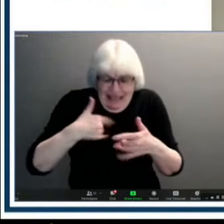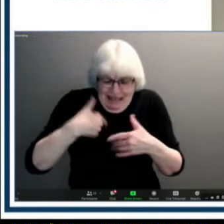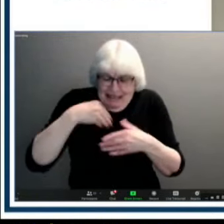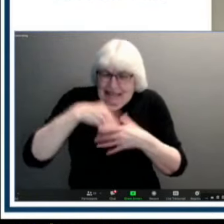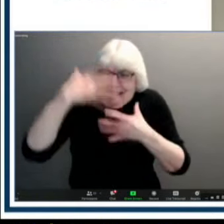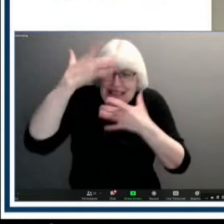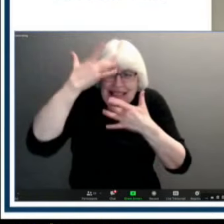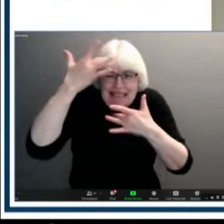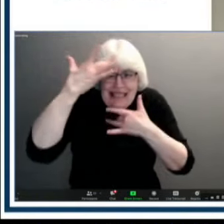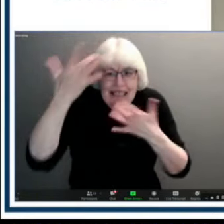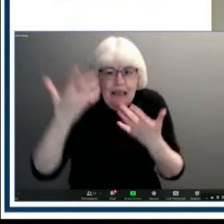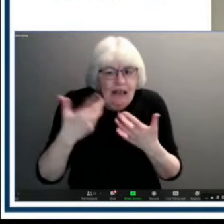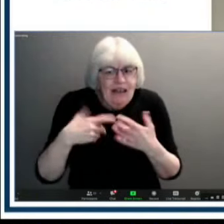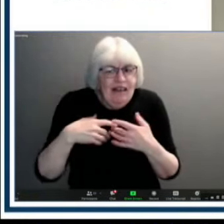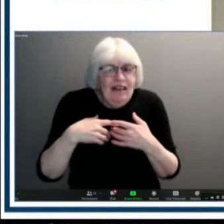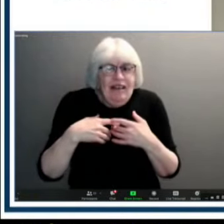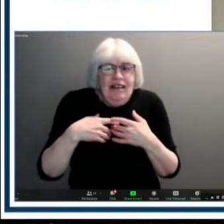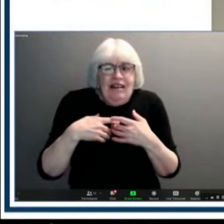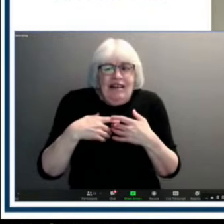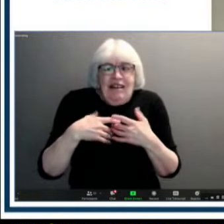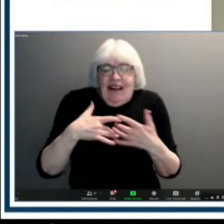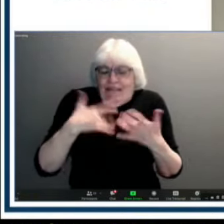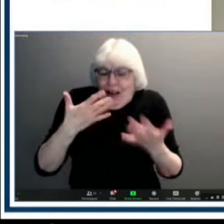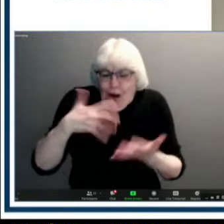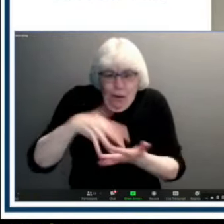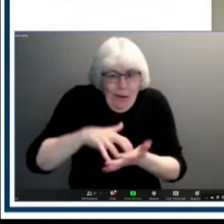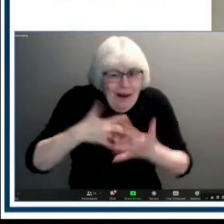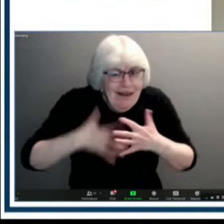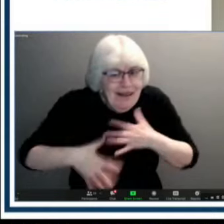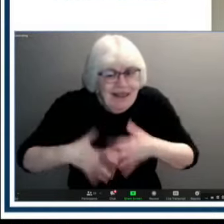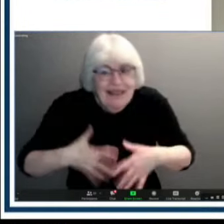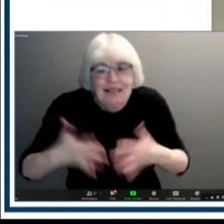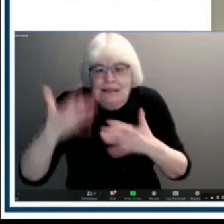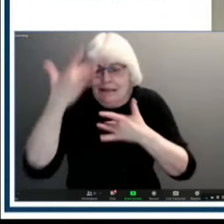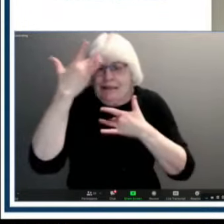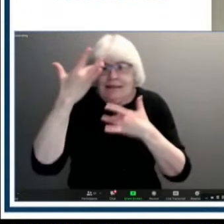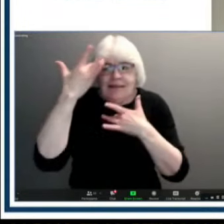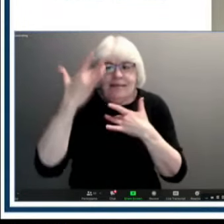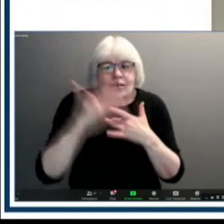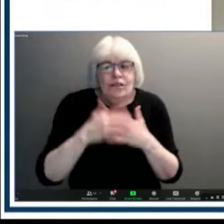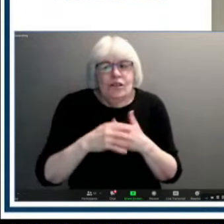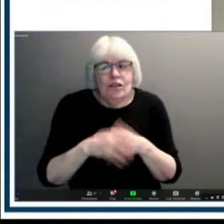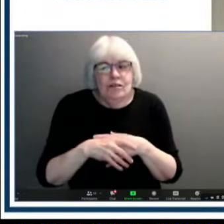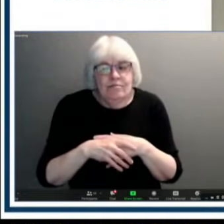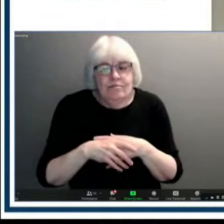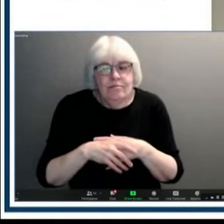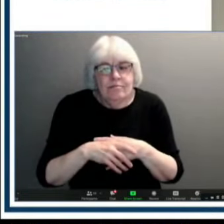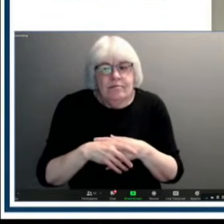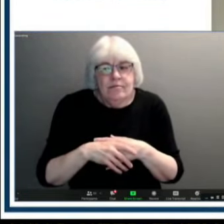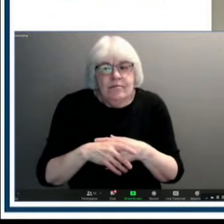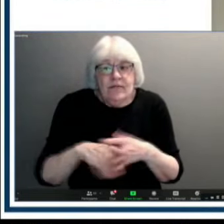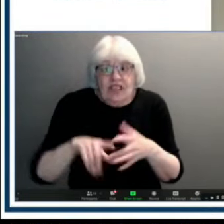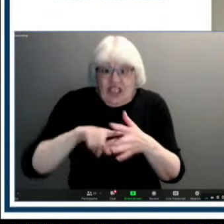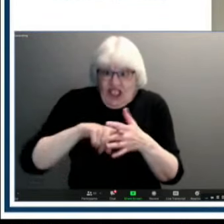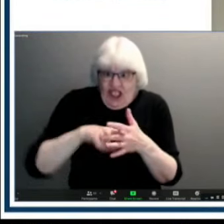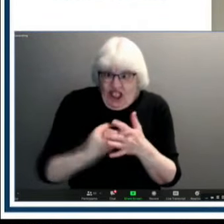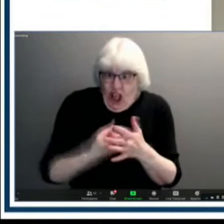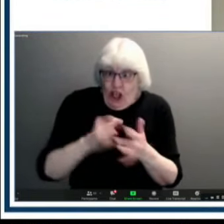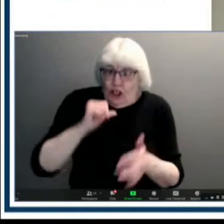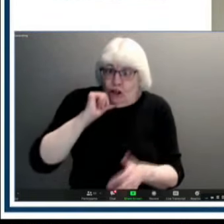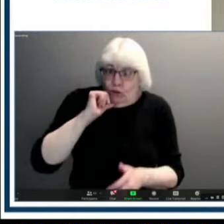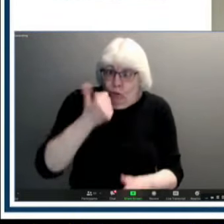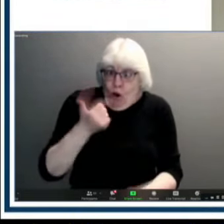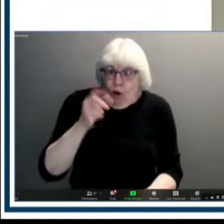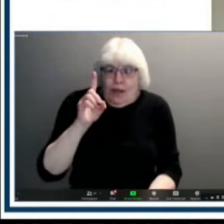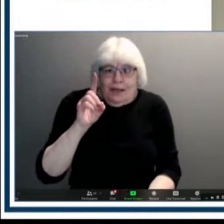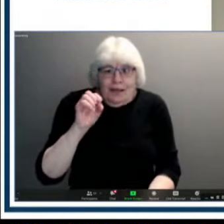kit. This new approach will take effect December 22nd. But I want to reassure people moving forward